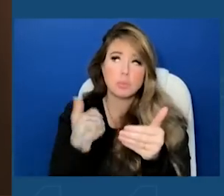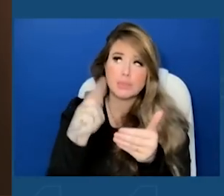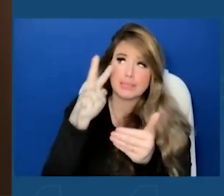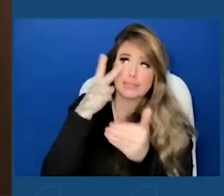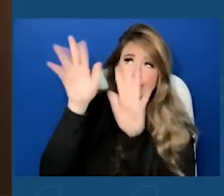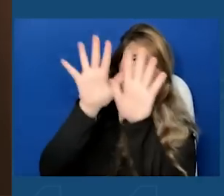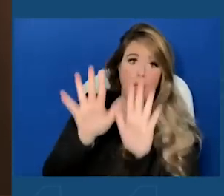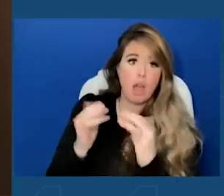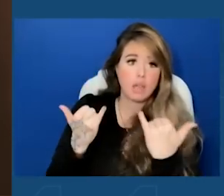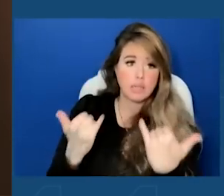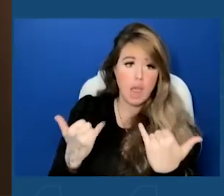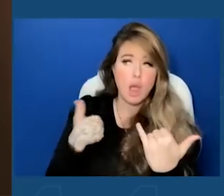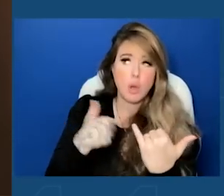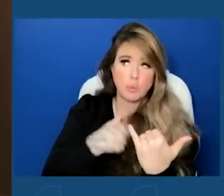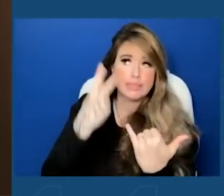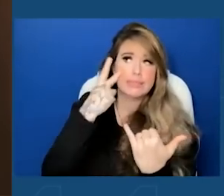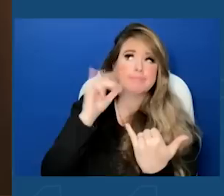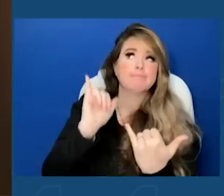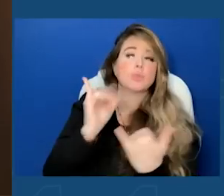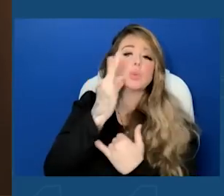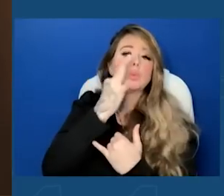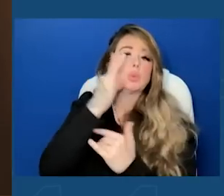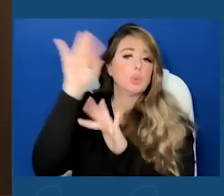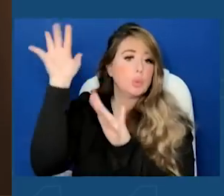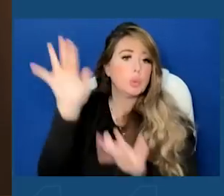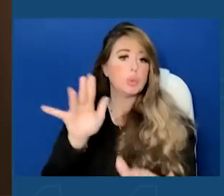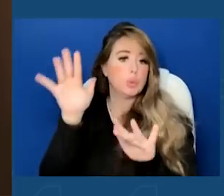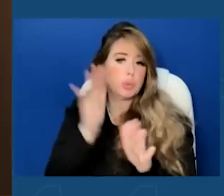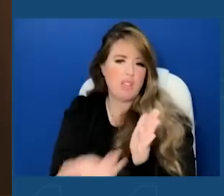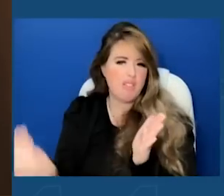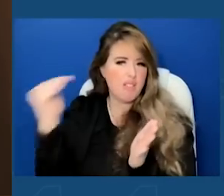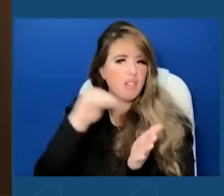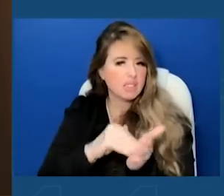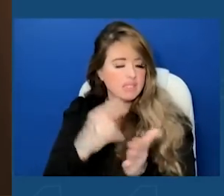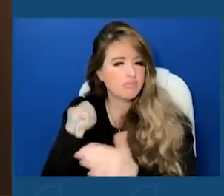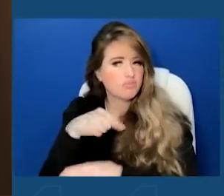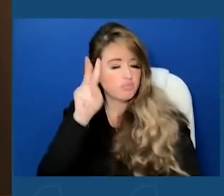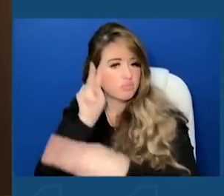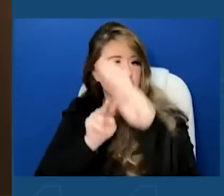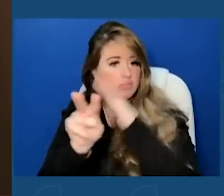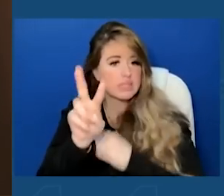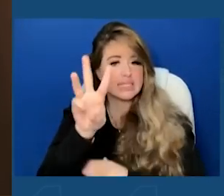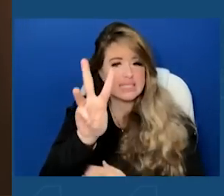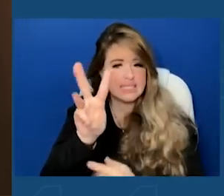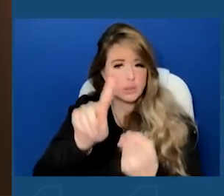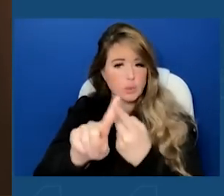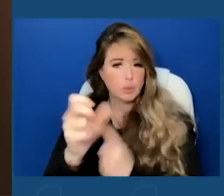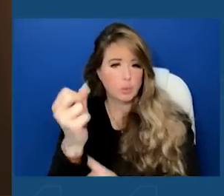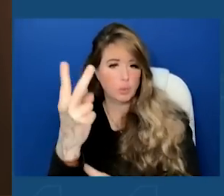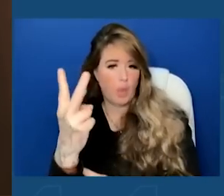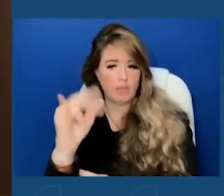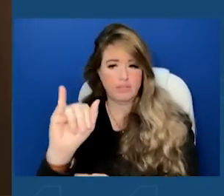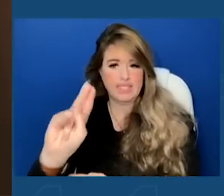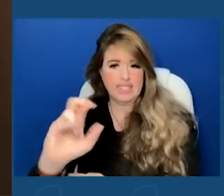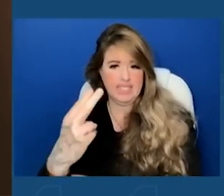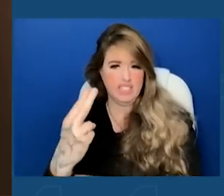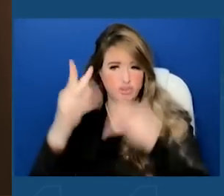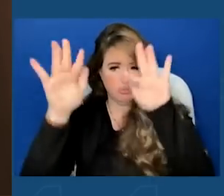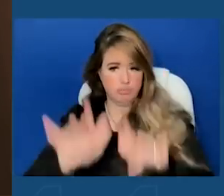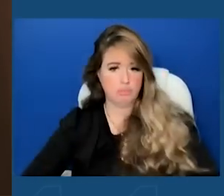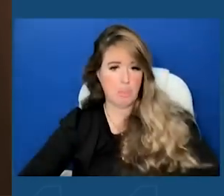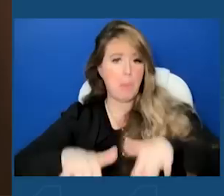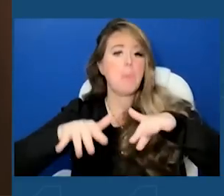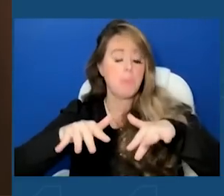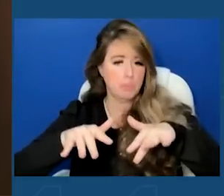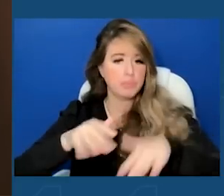that the storm is coming back. We're expecting another 6 to 12 inches. And in the south towns, the southern part of Erie